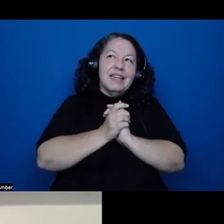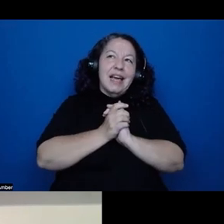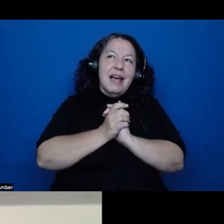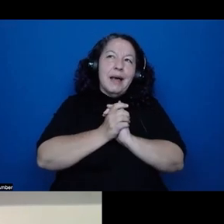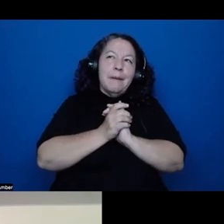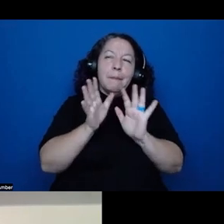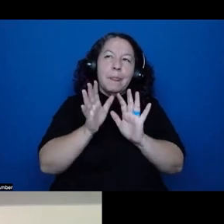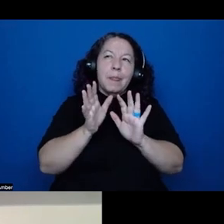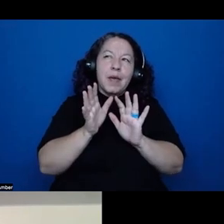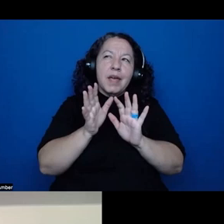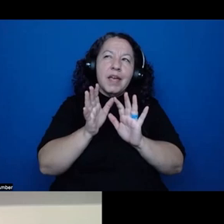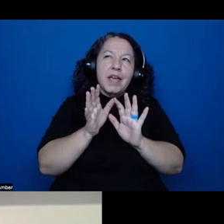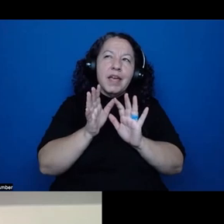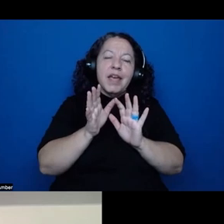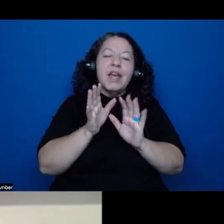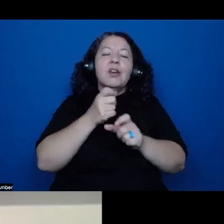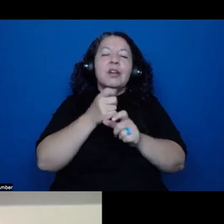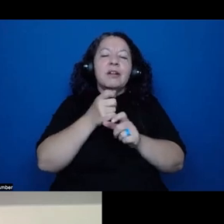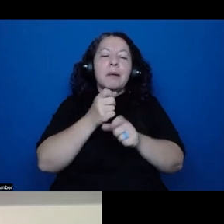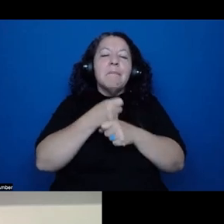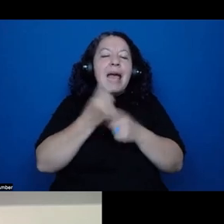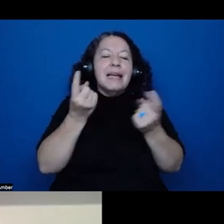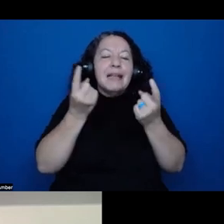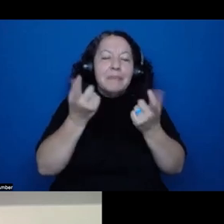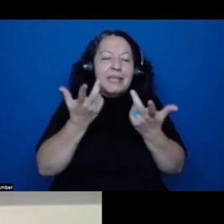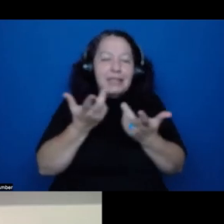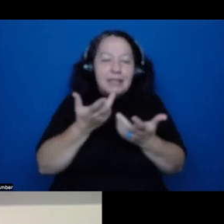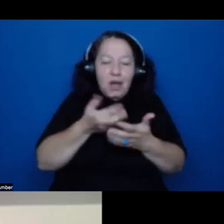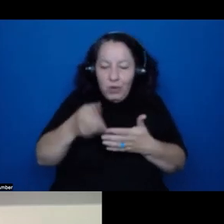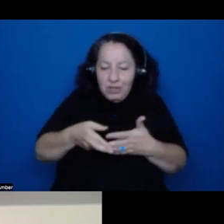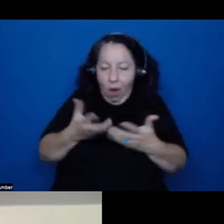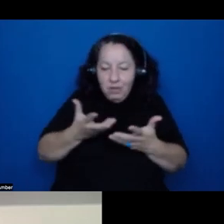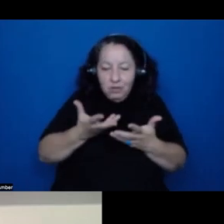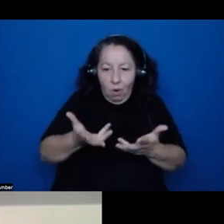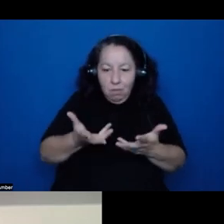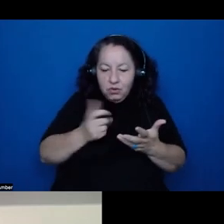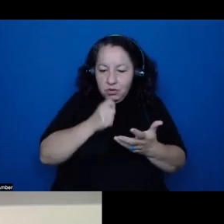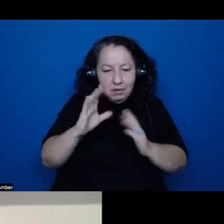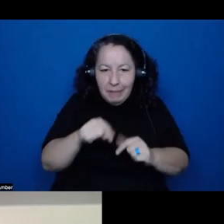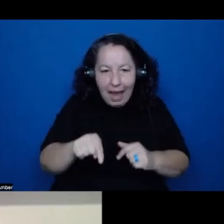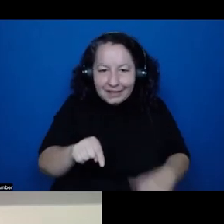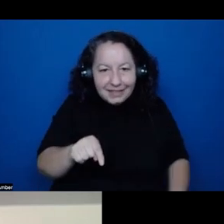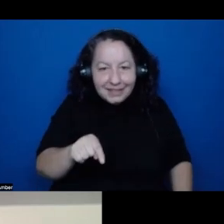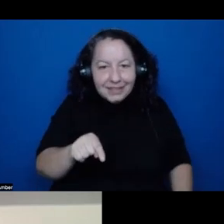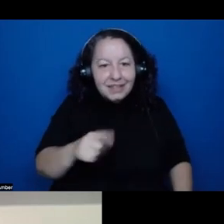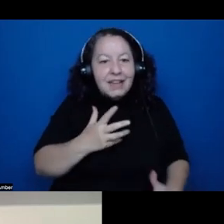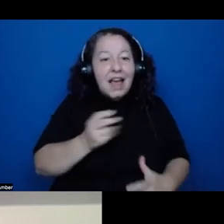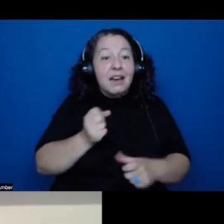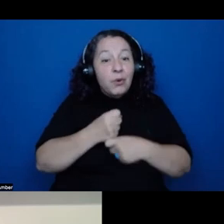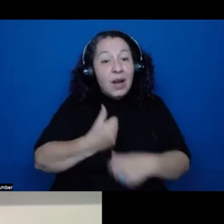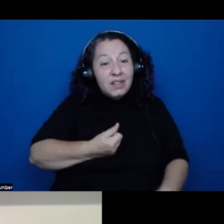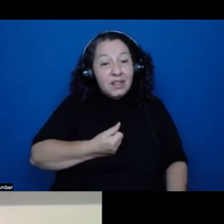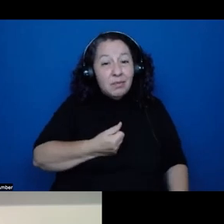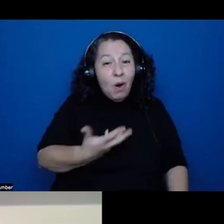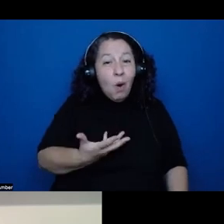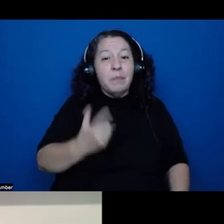created something so unexpected. And I also used the poems as a movement score to like create movement, and so